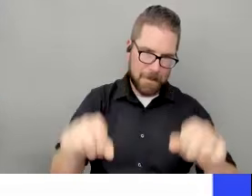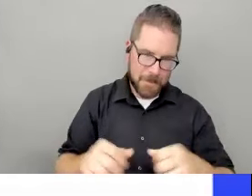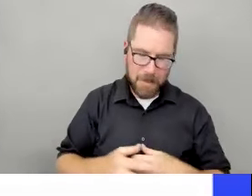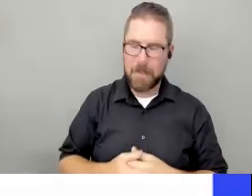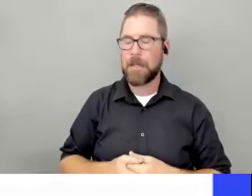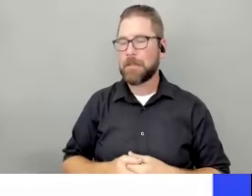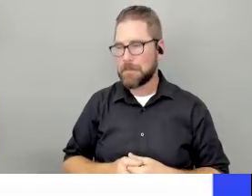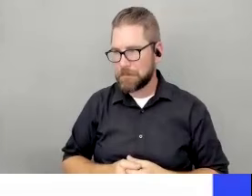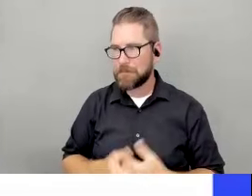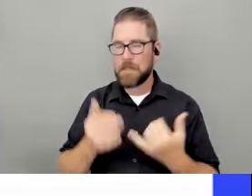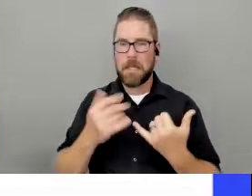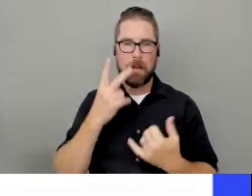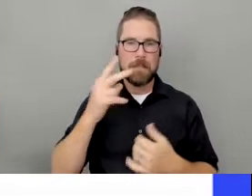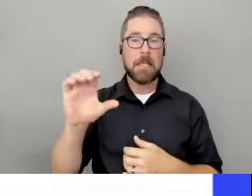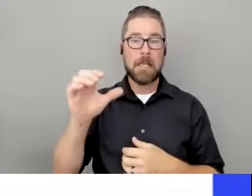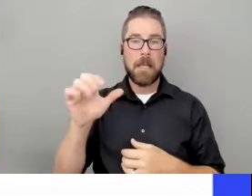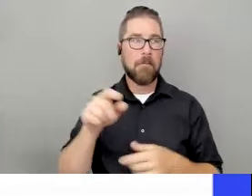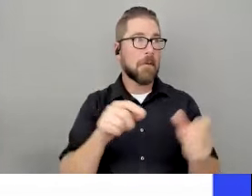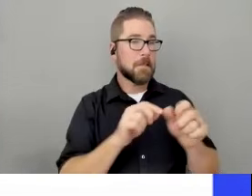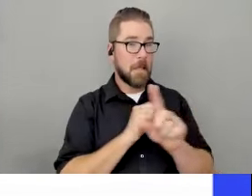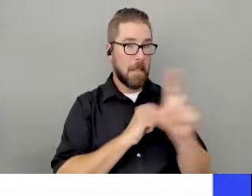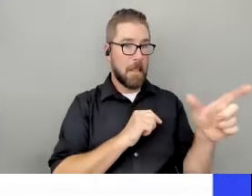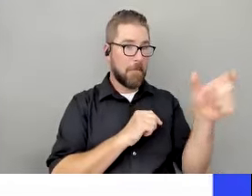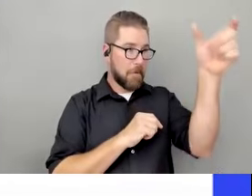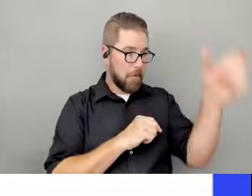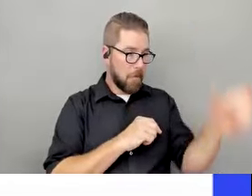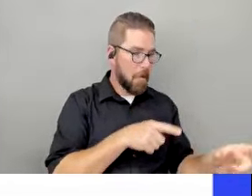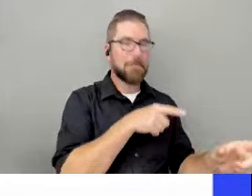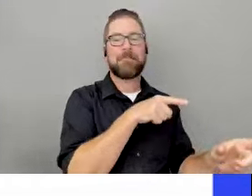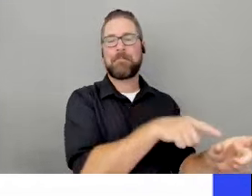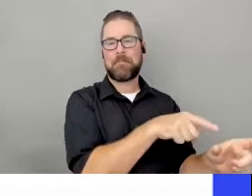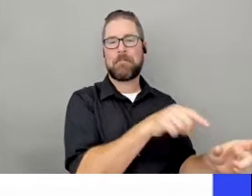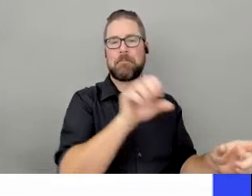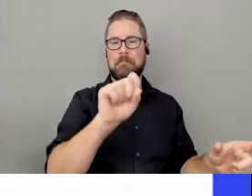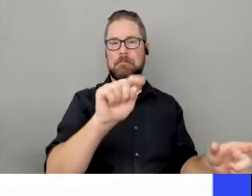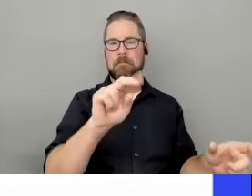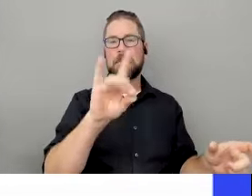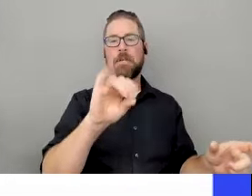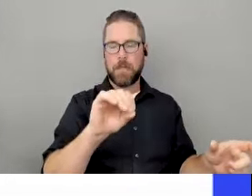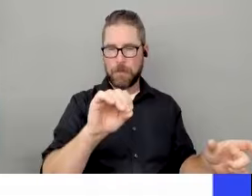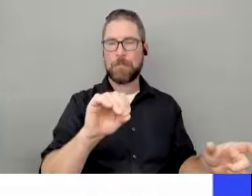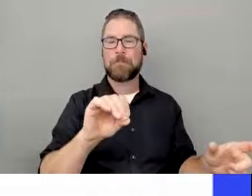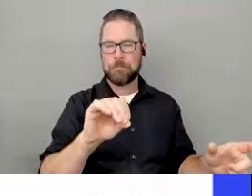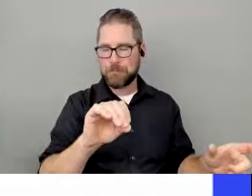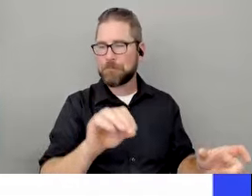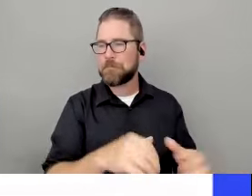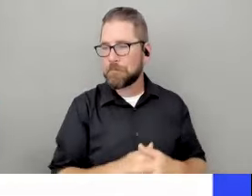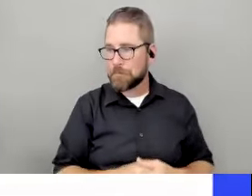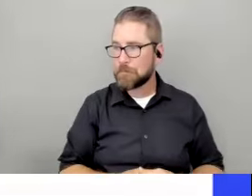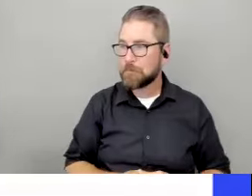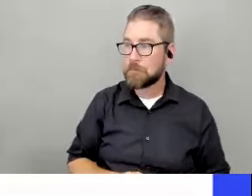my left toolbar. So when I click on that, you'll see the screen I have on the bottom. If you do not have